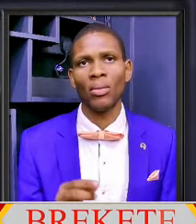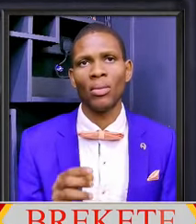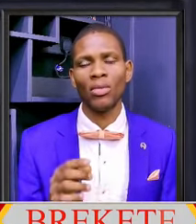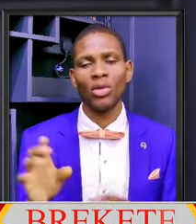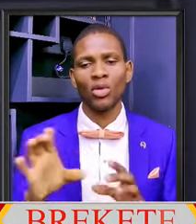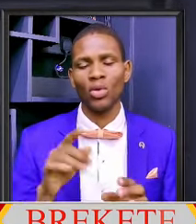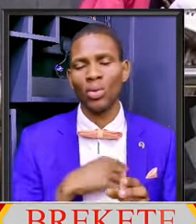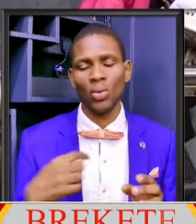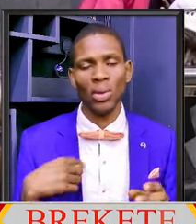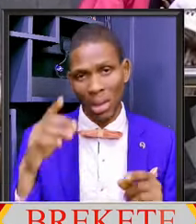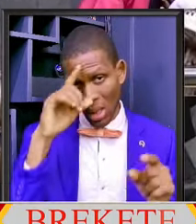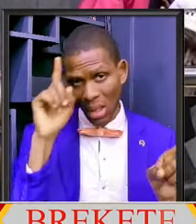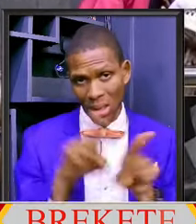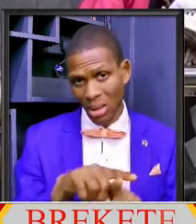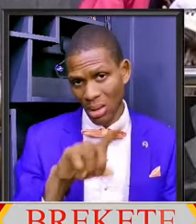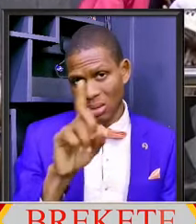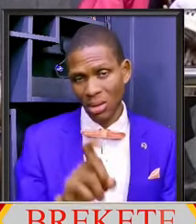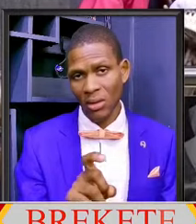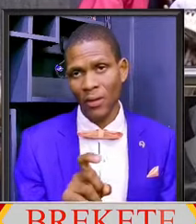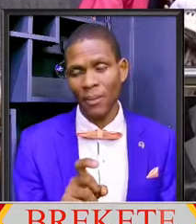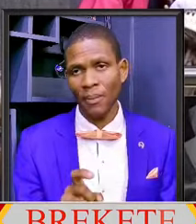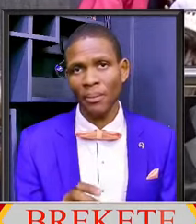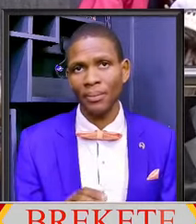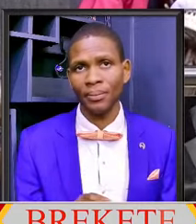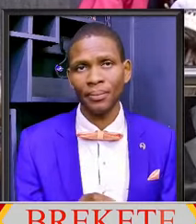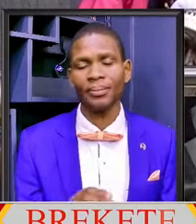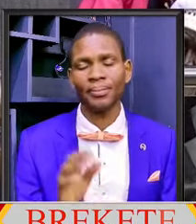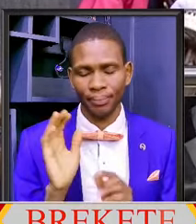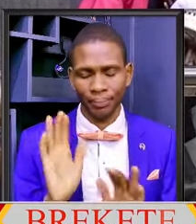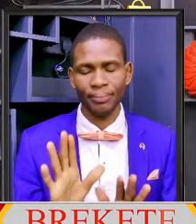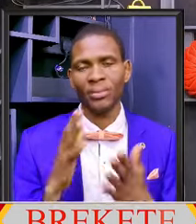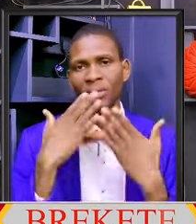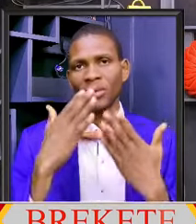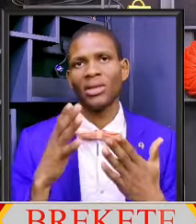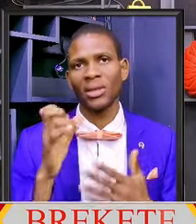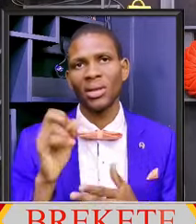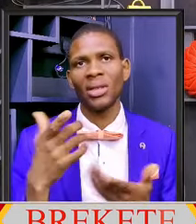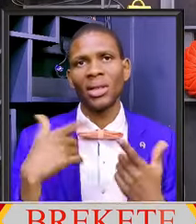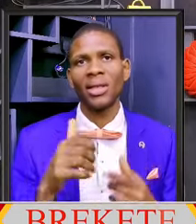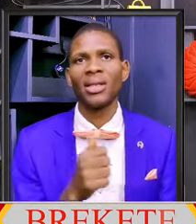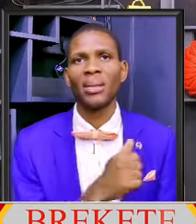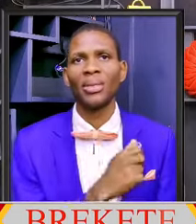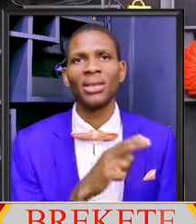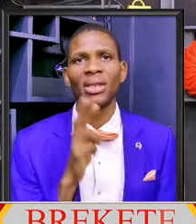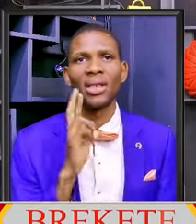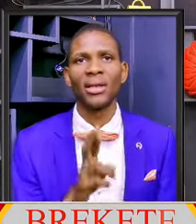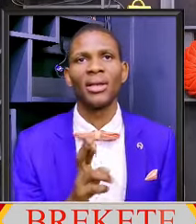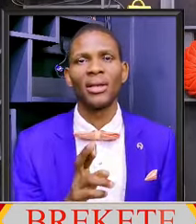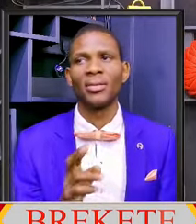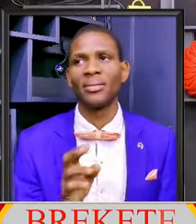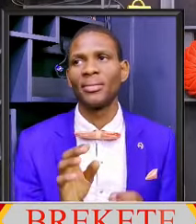Okay. Do we agree? Yes, sir. Thank you. Make we appreciate her.